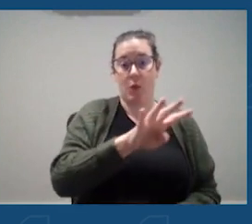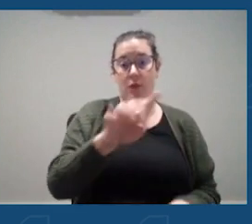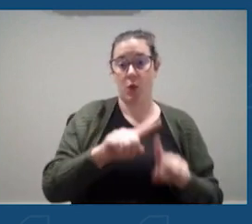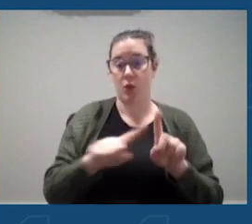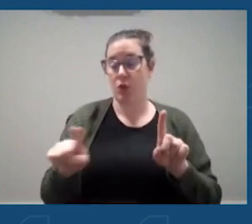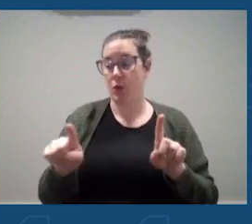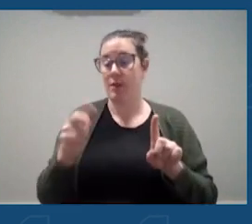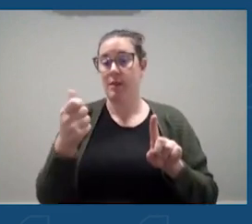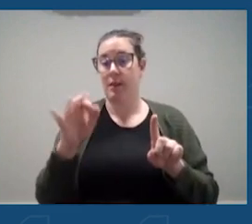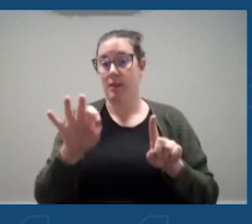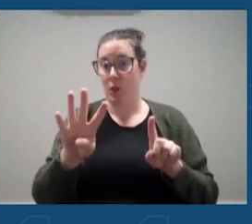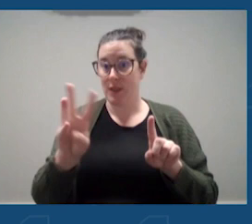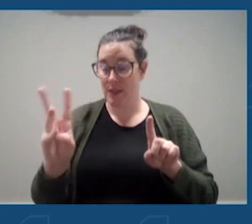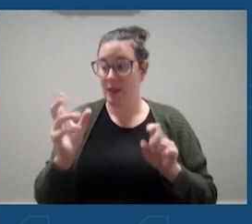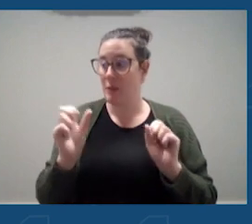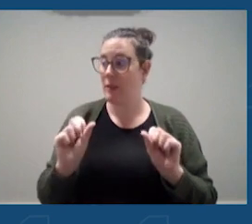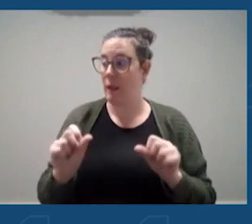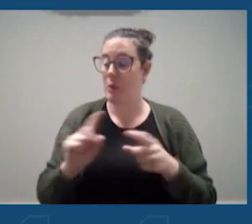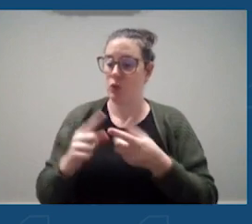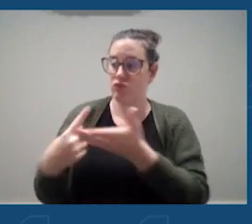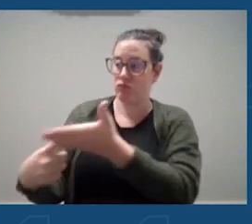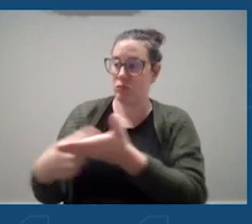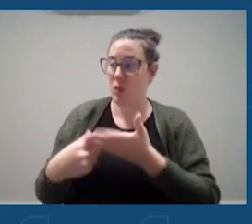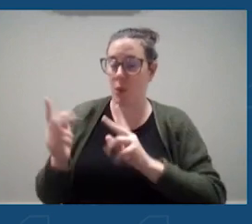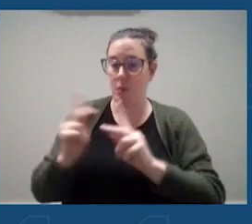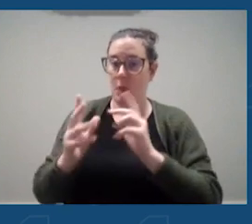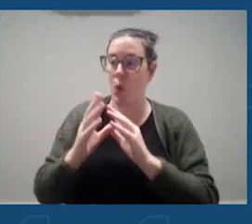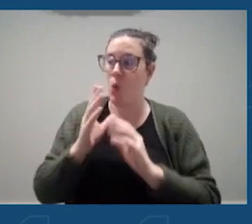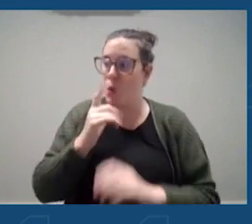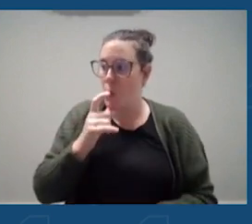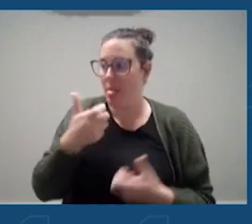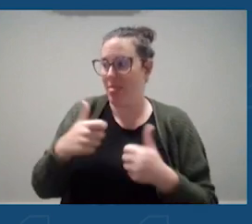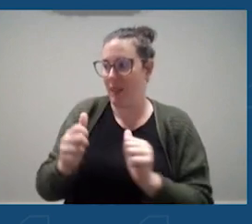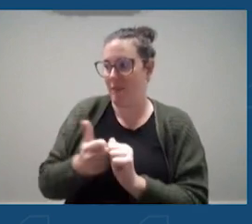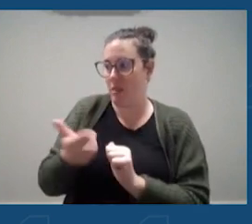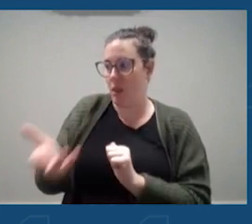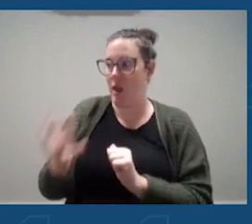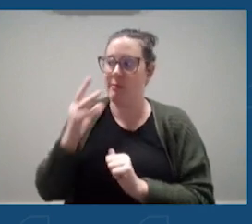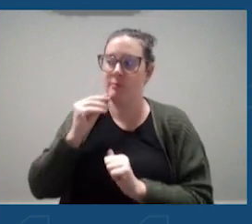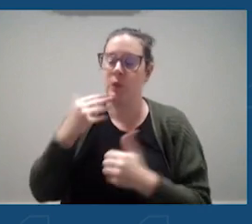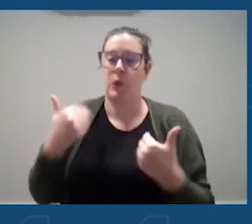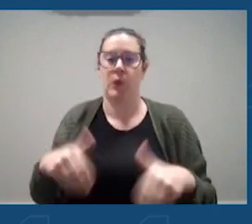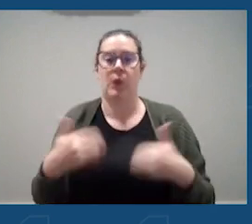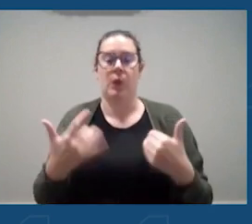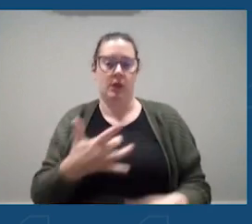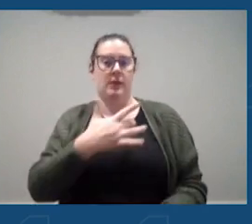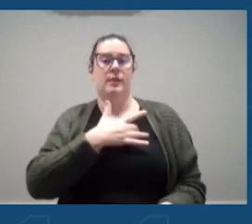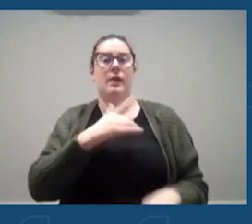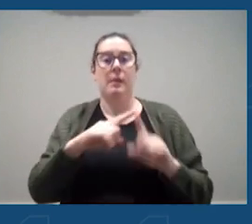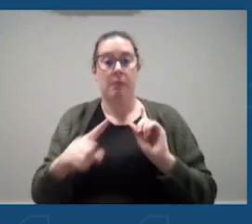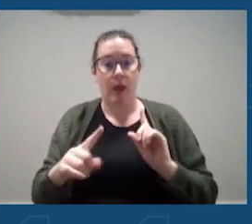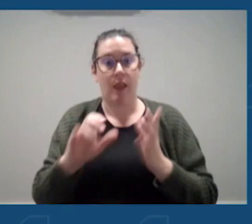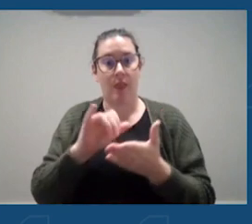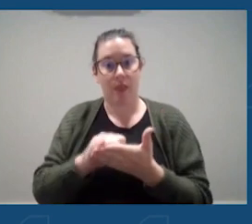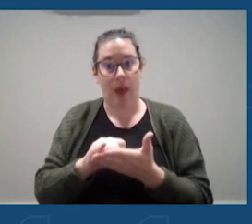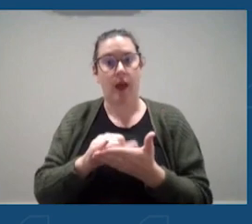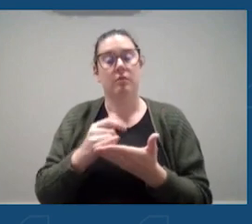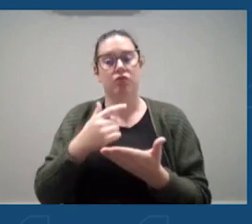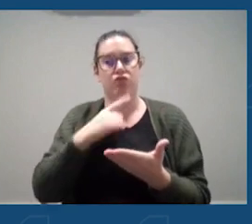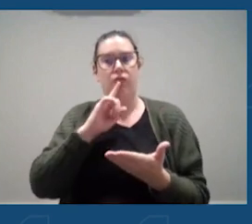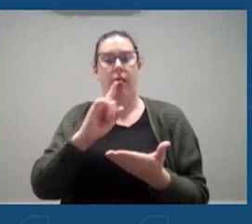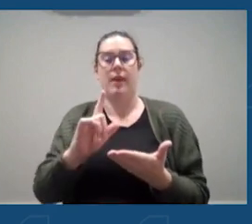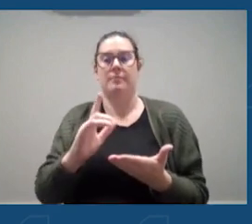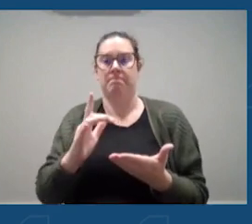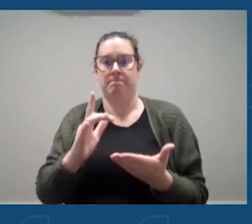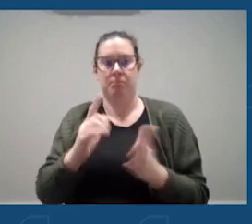lived among them. And it was an extraordinary experience. But what that did was say to us that we are the place you come to. We